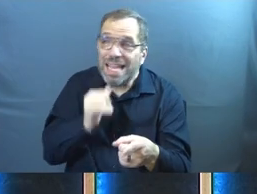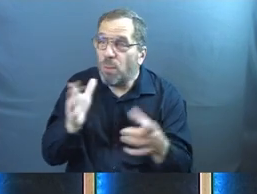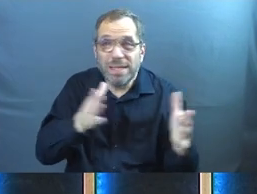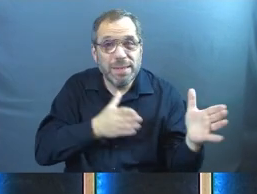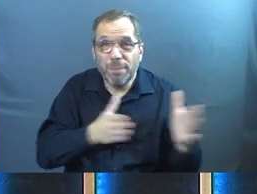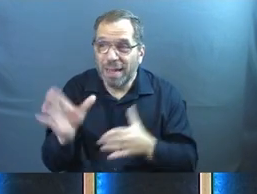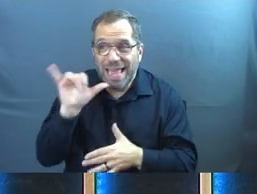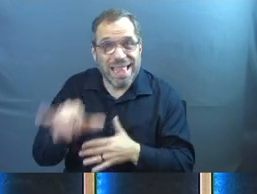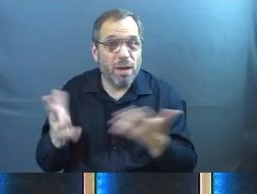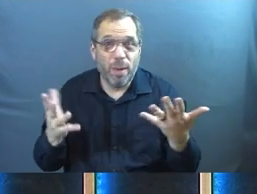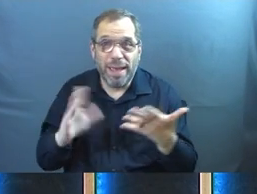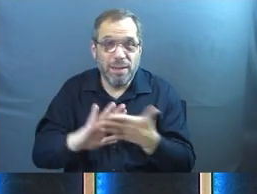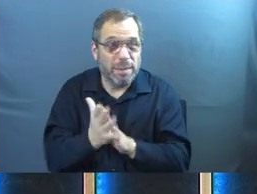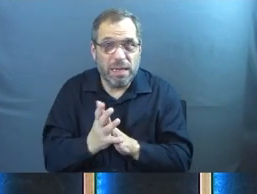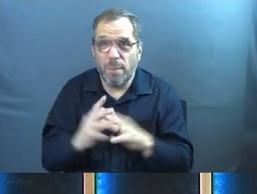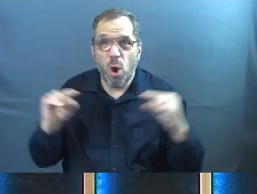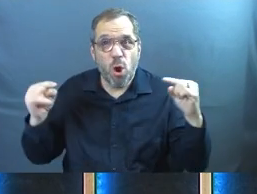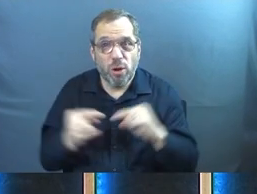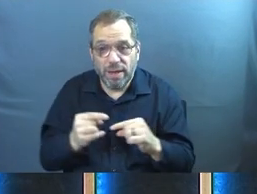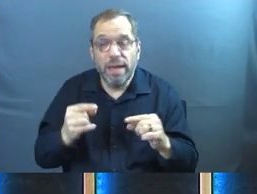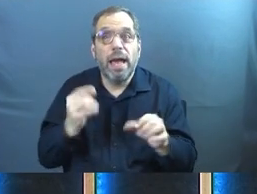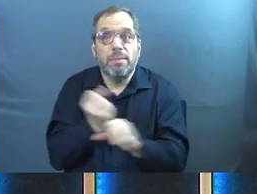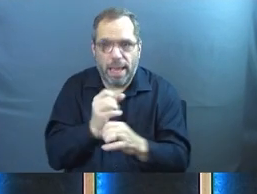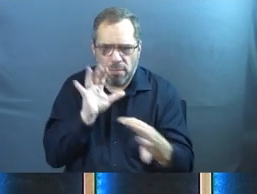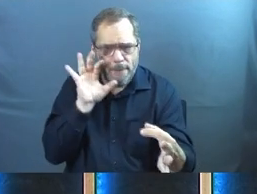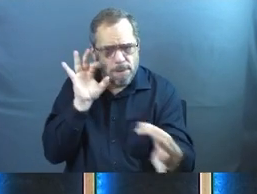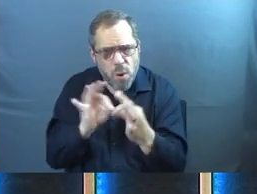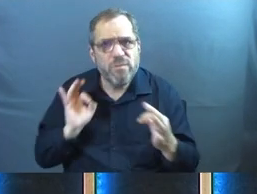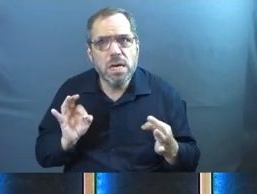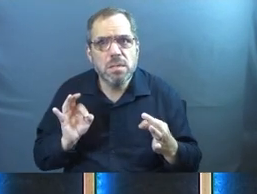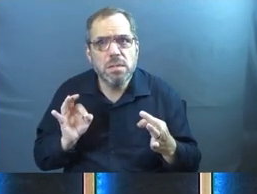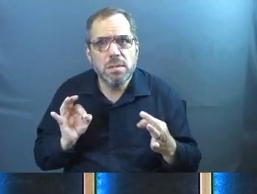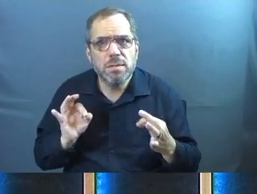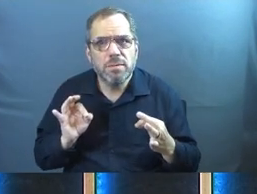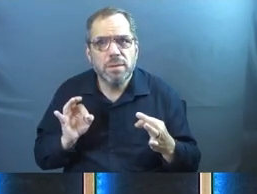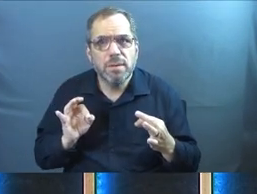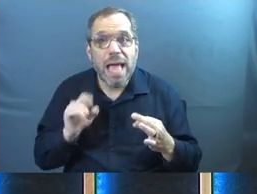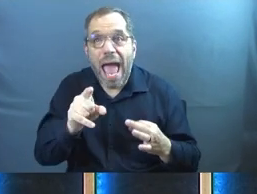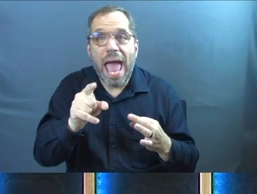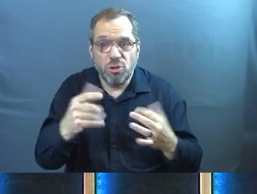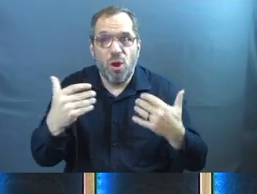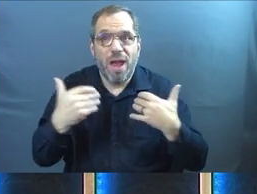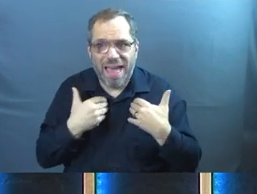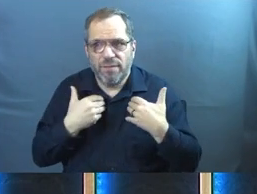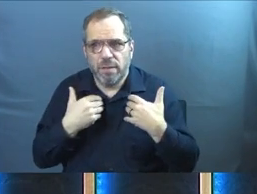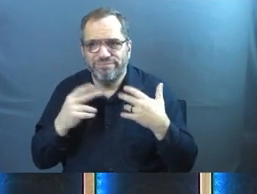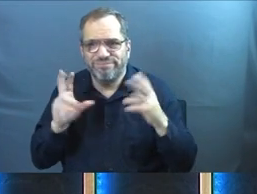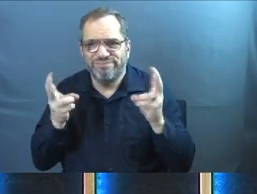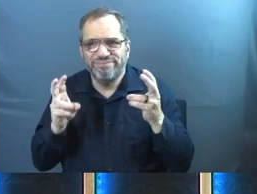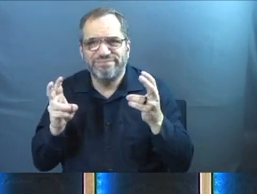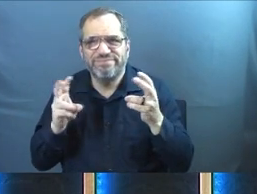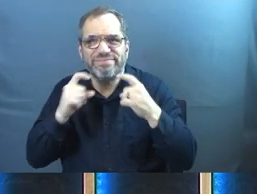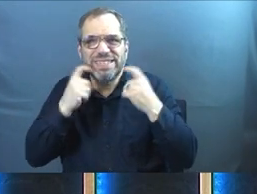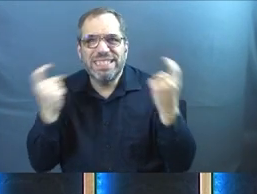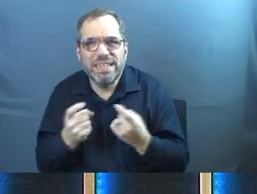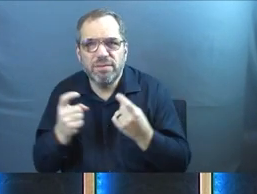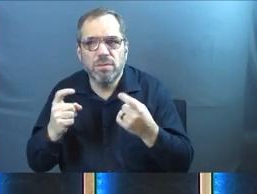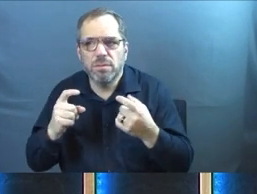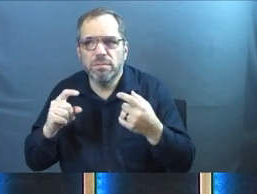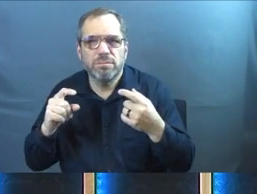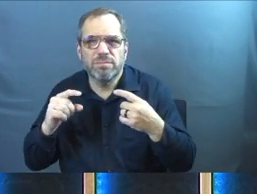originally designed that way. It was designed perfect. And you're getting the broken version. We all